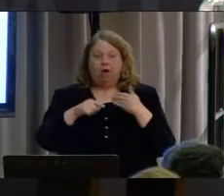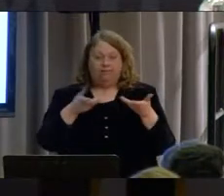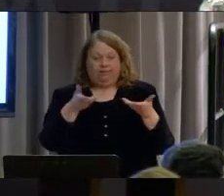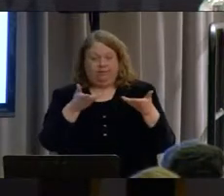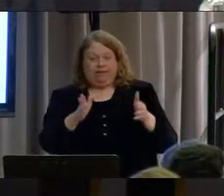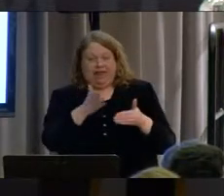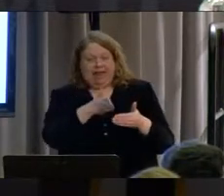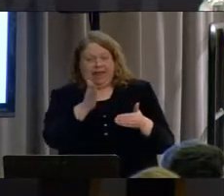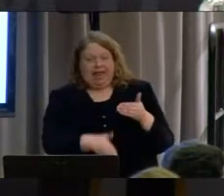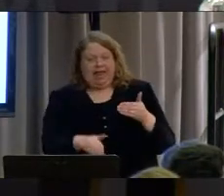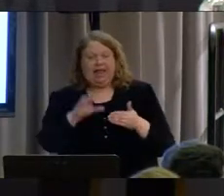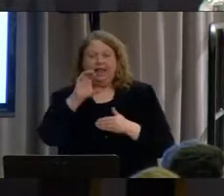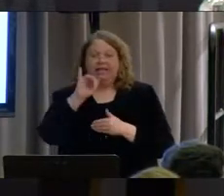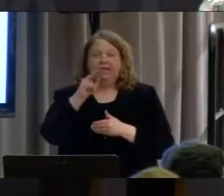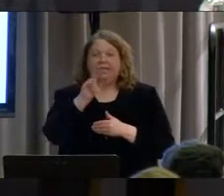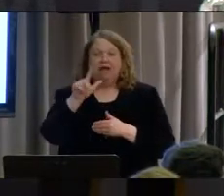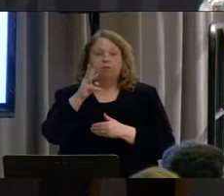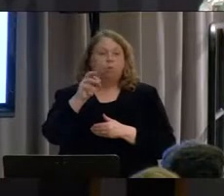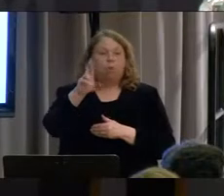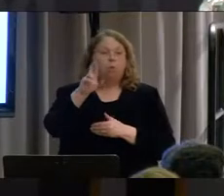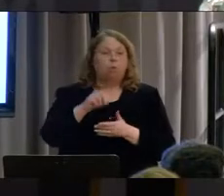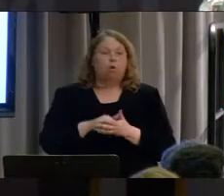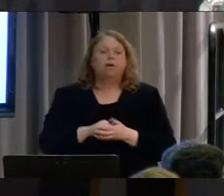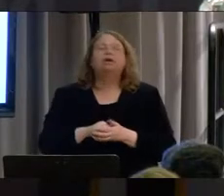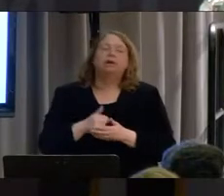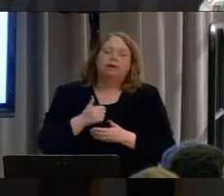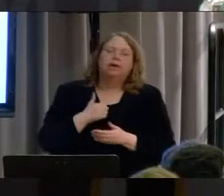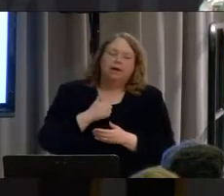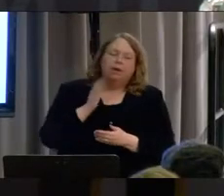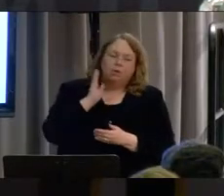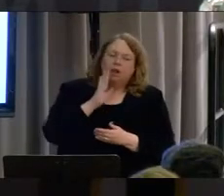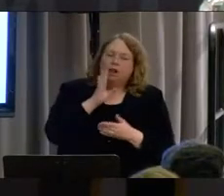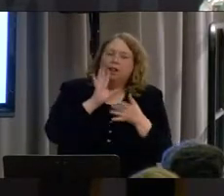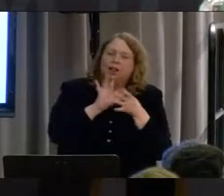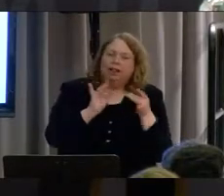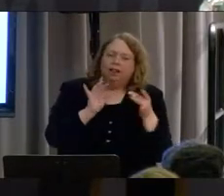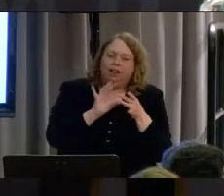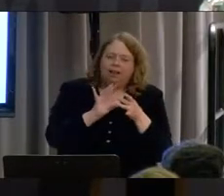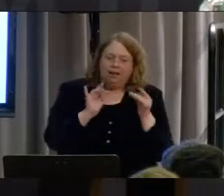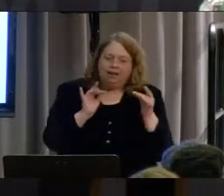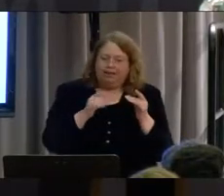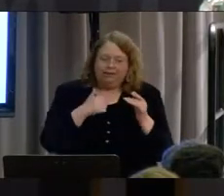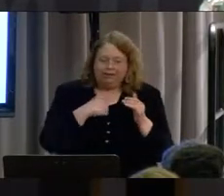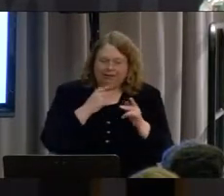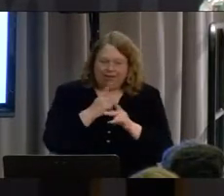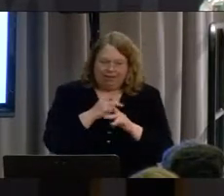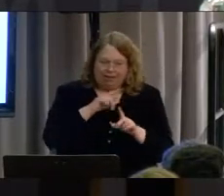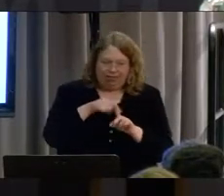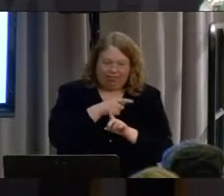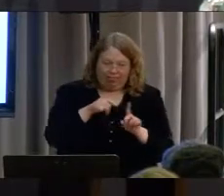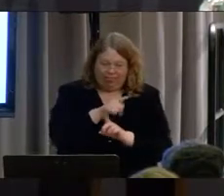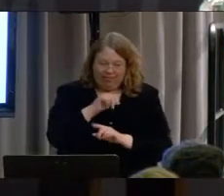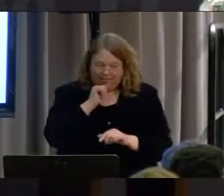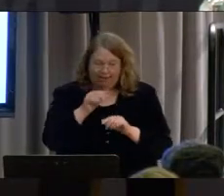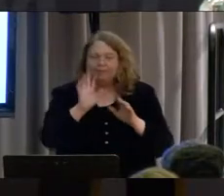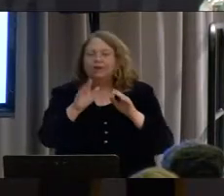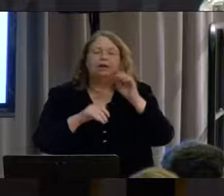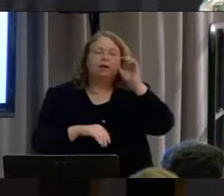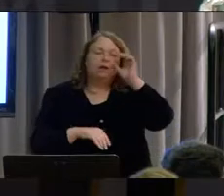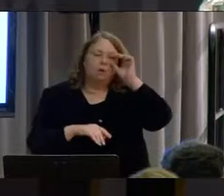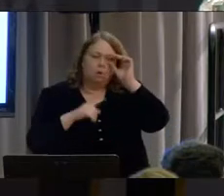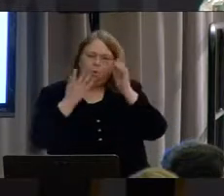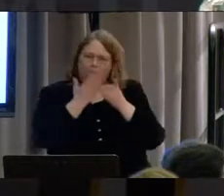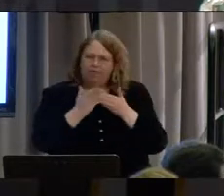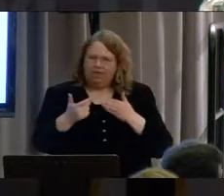keep thinking will mean that I will be ending talking about it, but I keep not. And one of the things that I